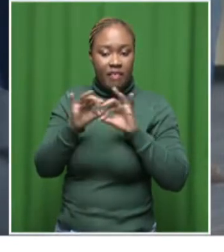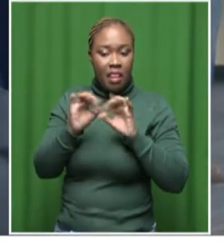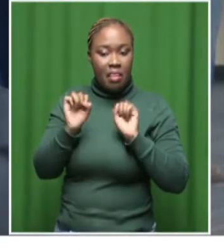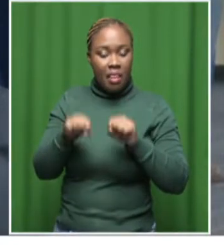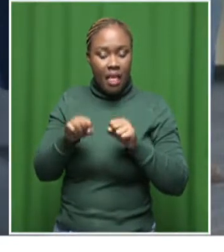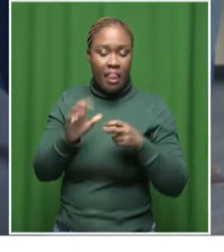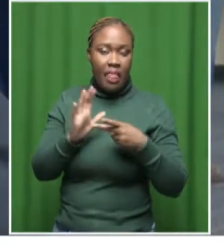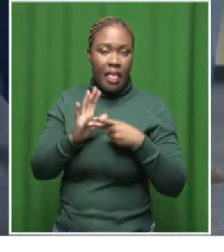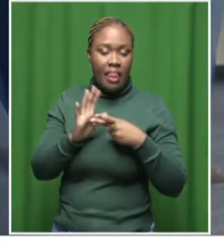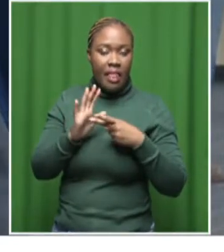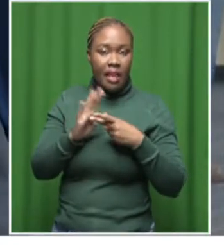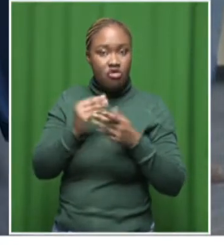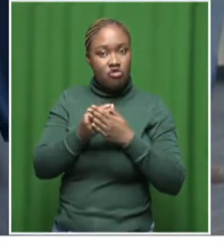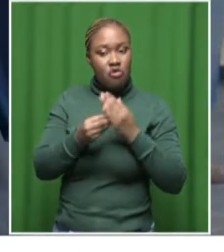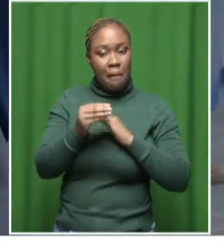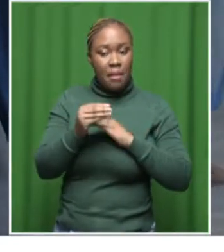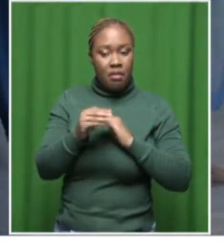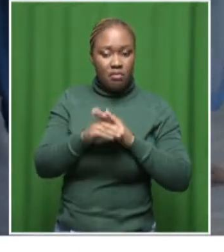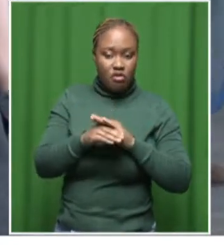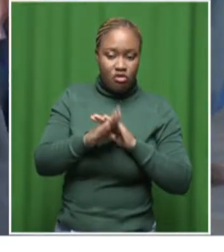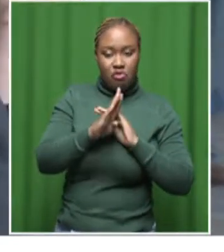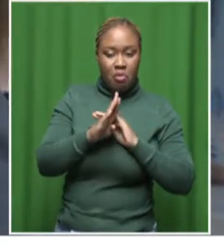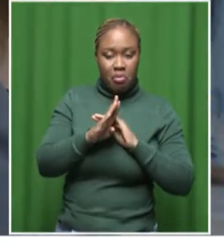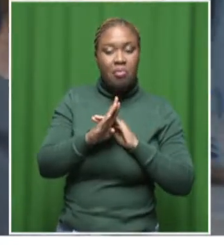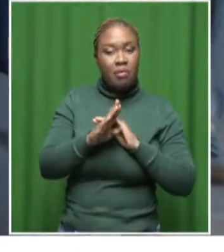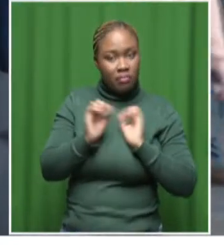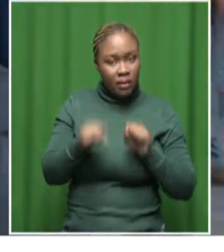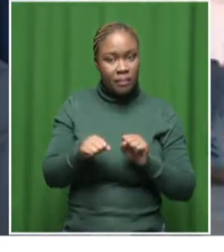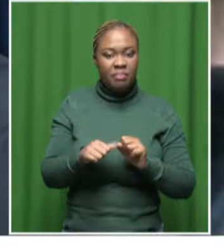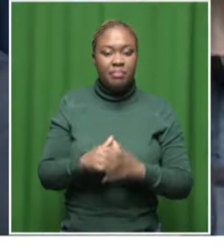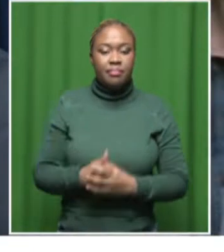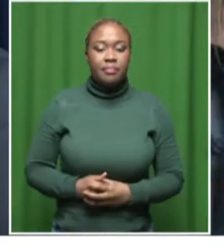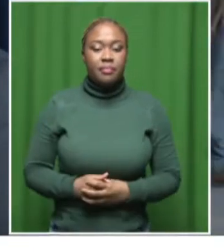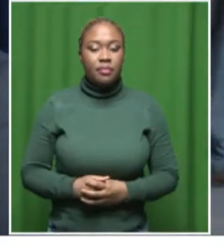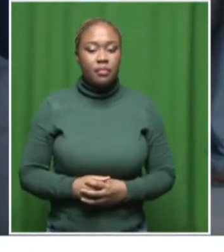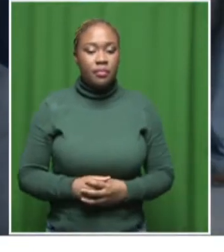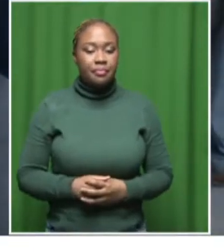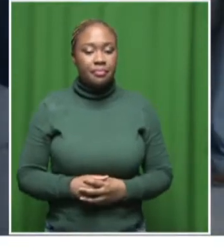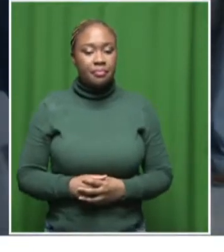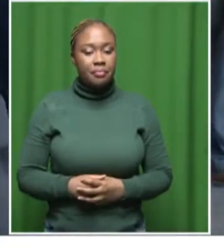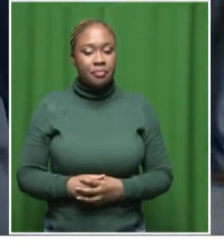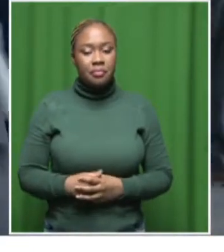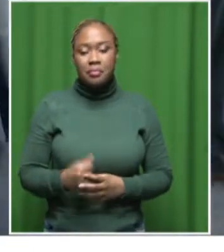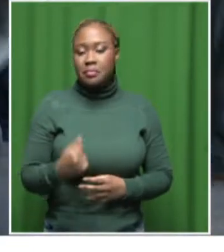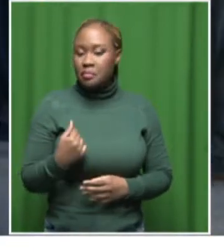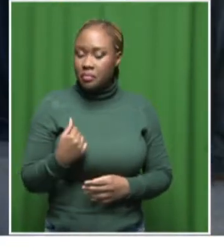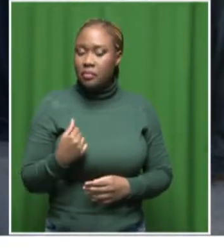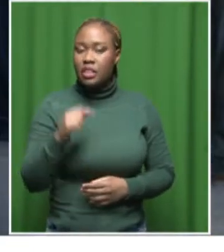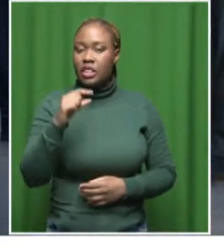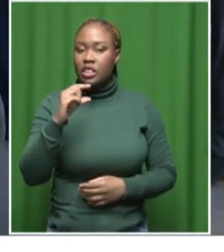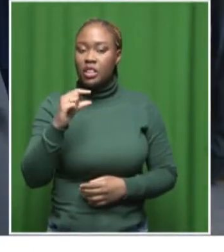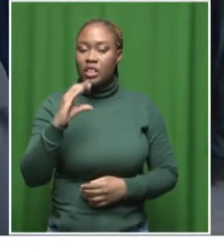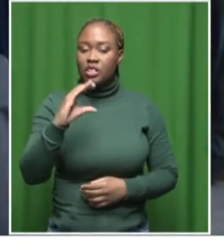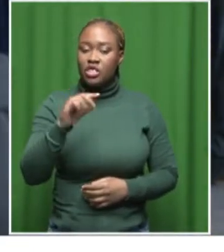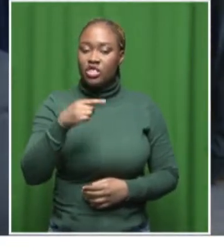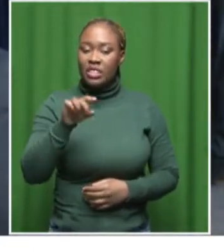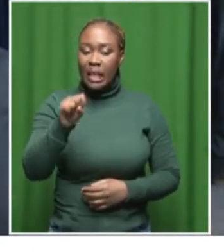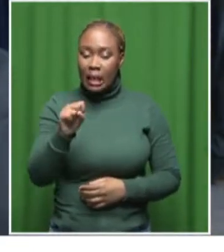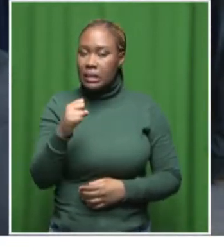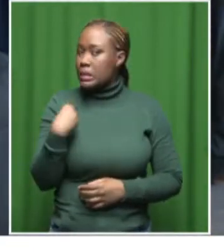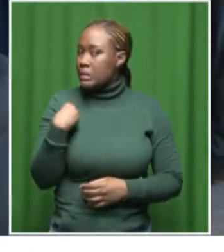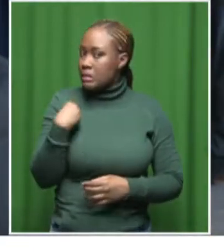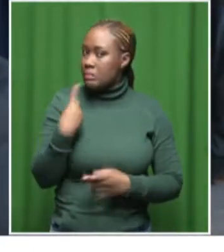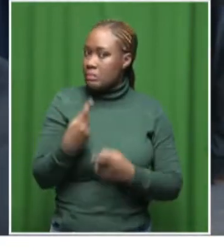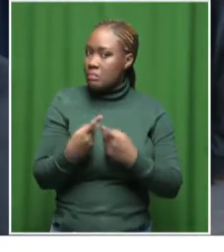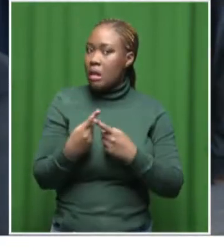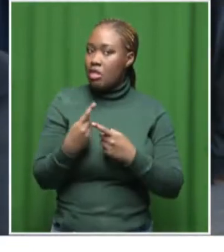the country. Now, I want you to take us through some of the most notable, research results that the CGS has undertaken that have